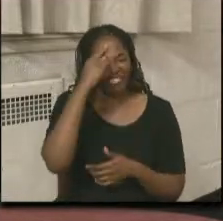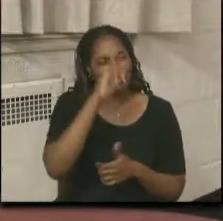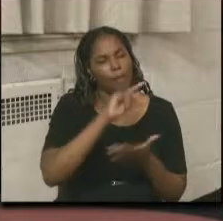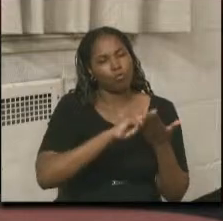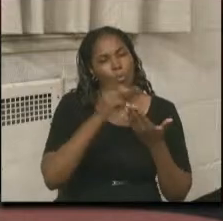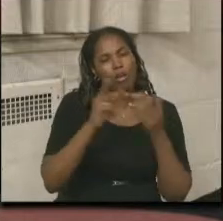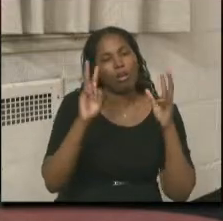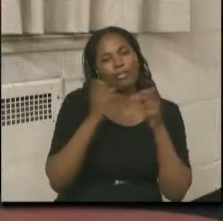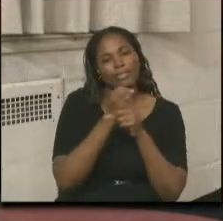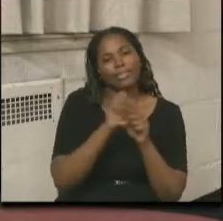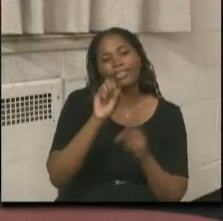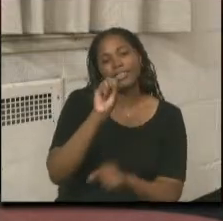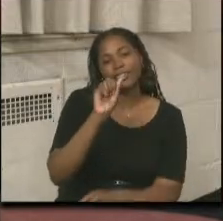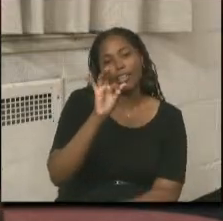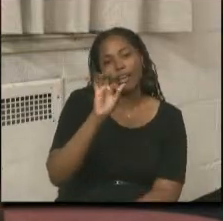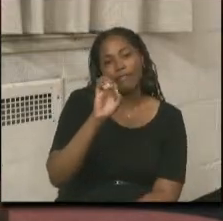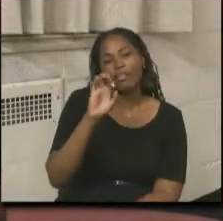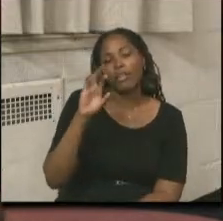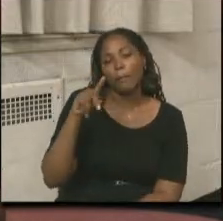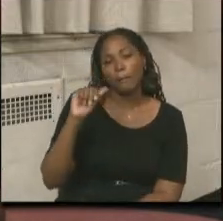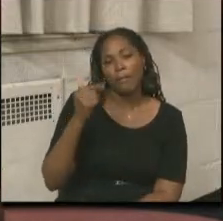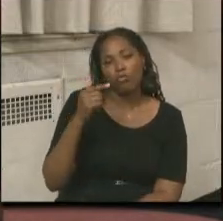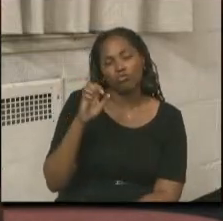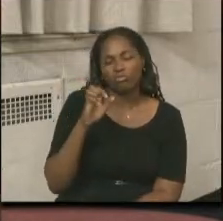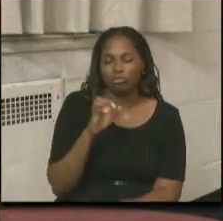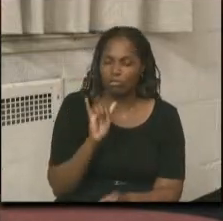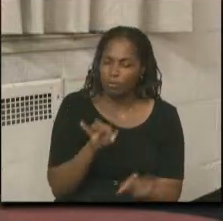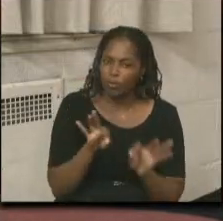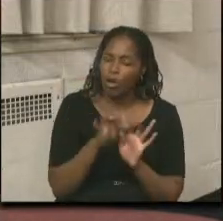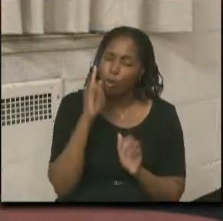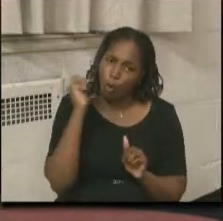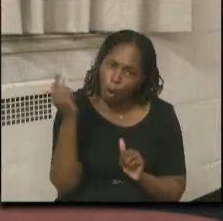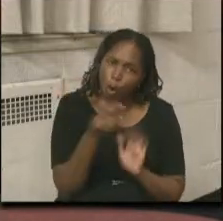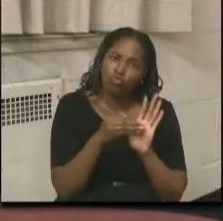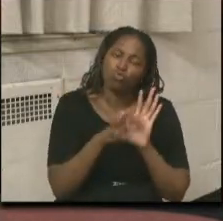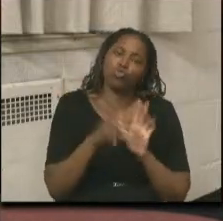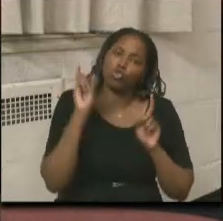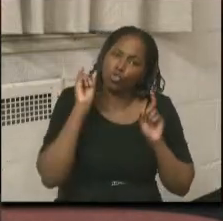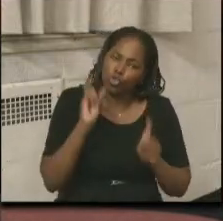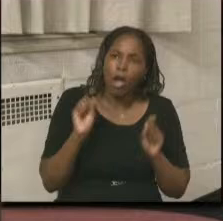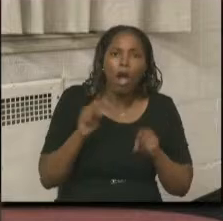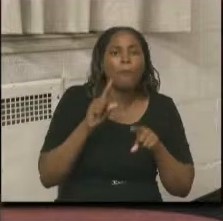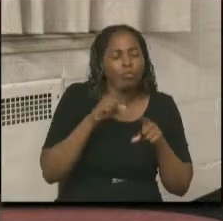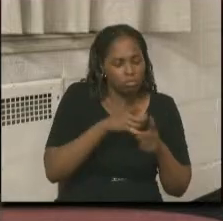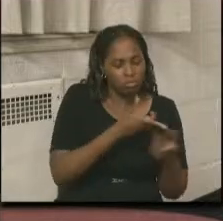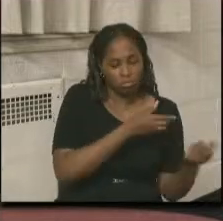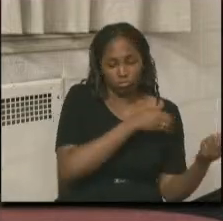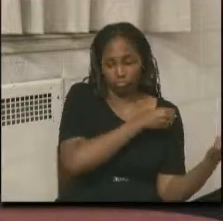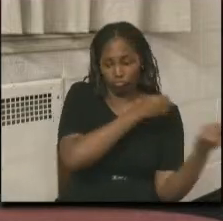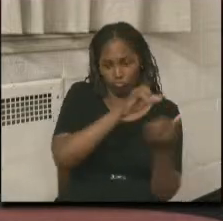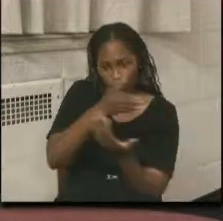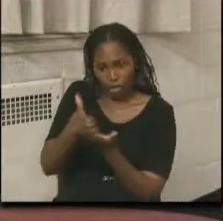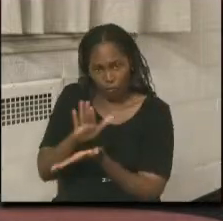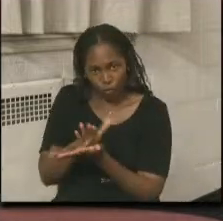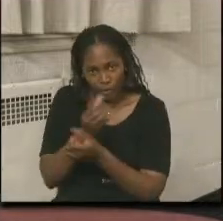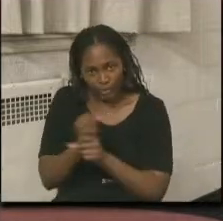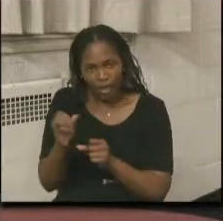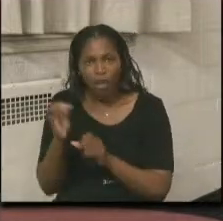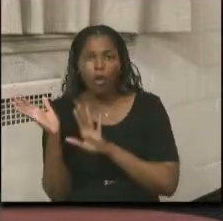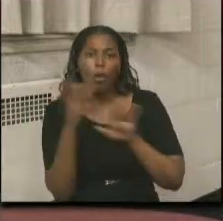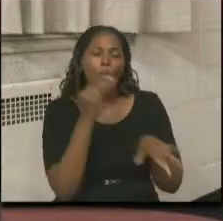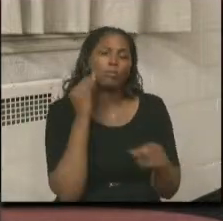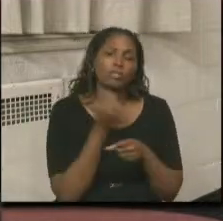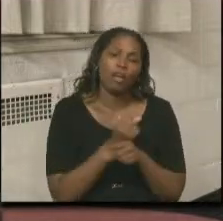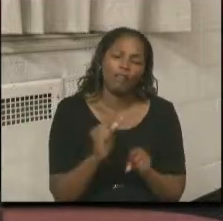of our students deserve to go home safe and be safe while they leaving school and at school. So please think about that when you